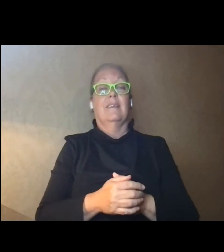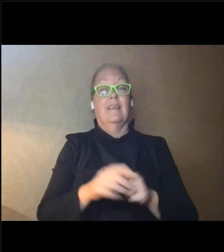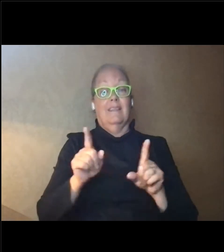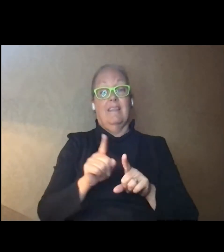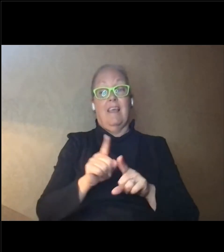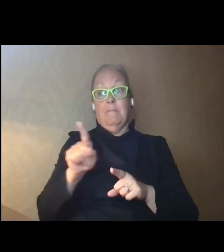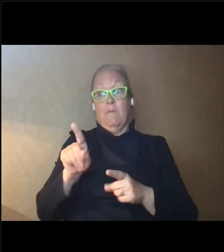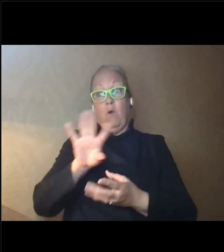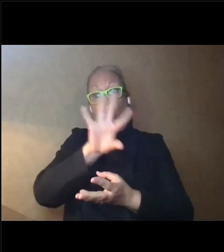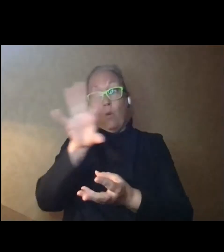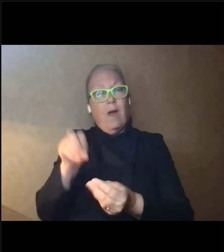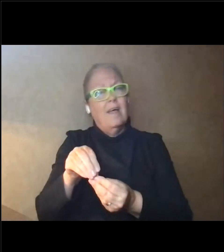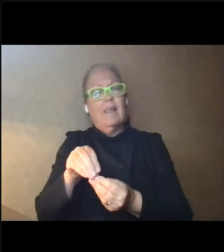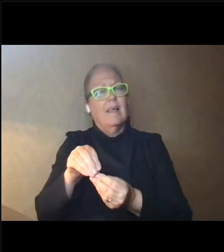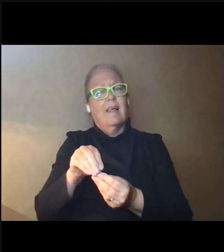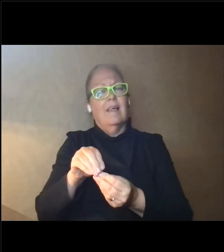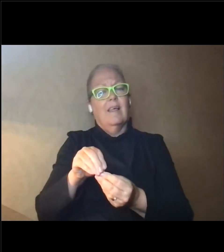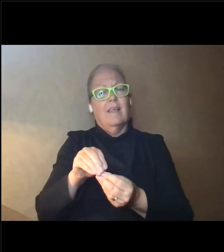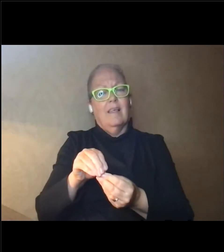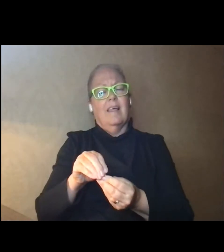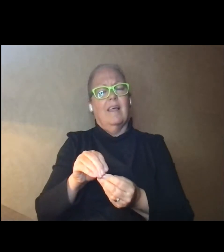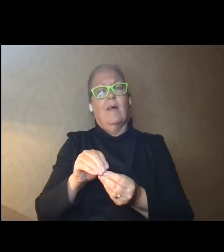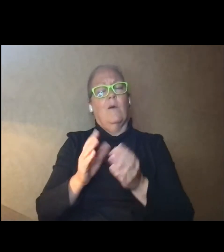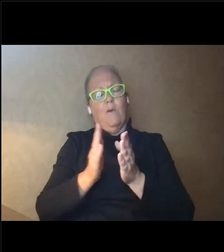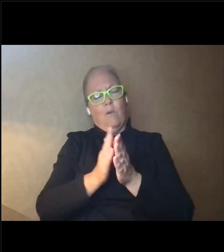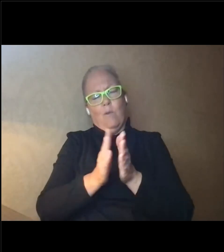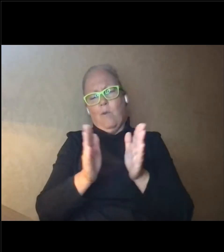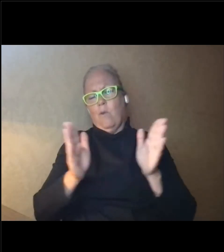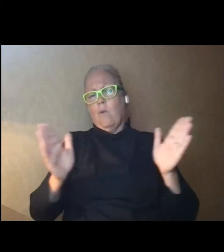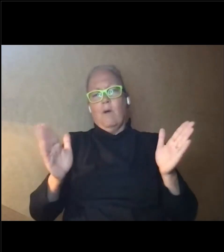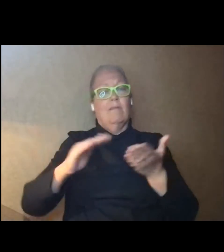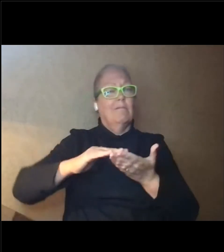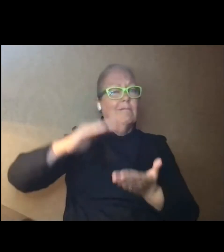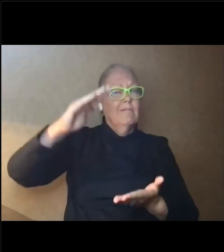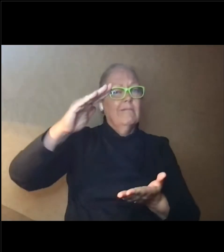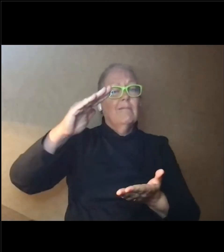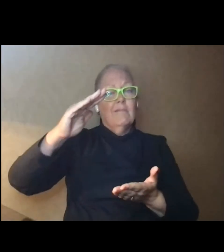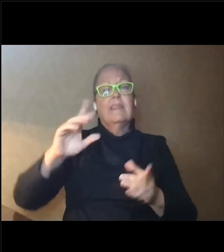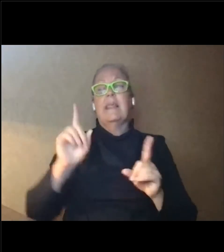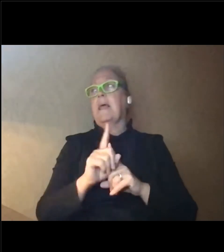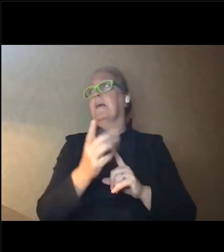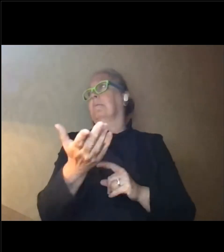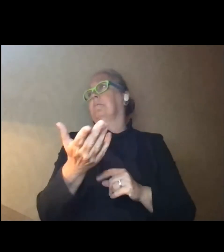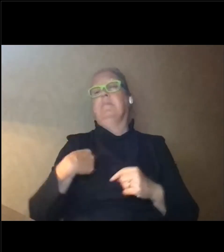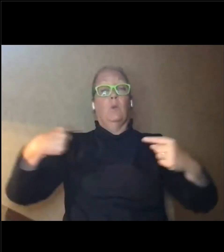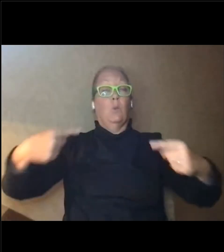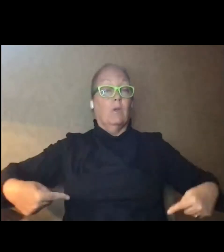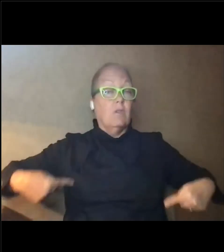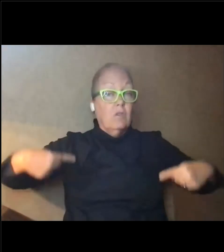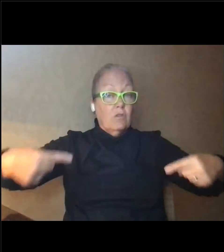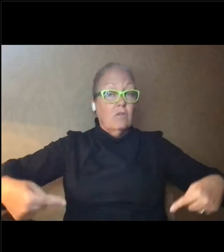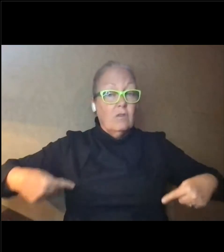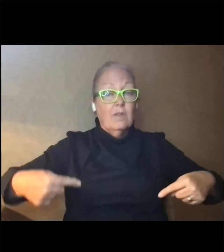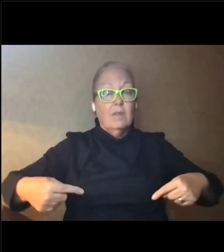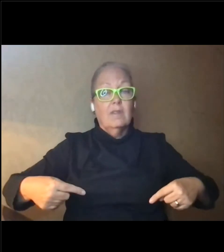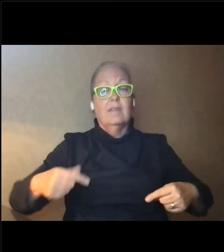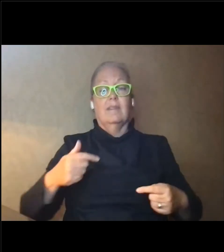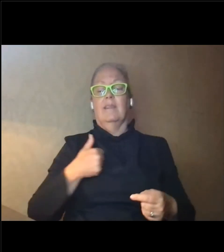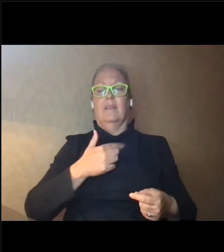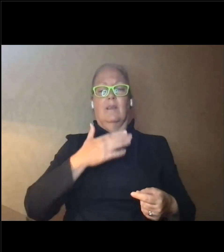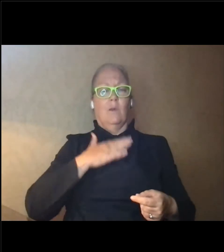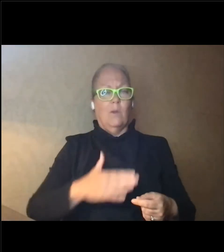it's the entire government spectrum. Because even if I have a wheelchair and I'm not able to access nice roads